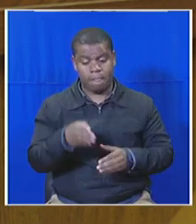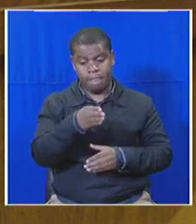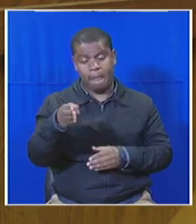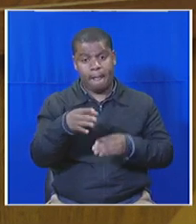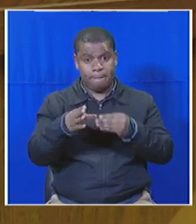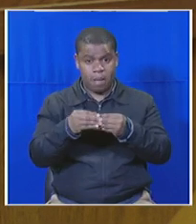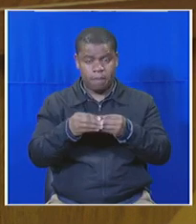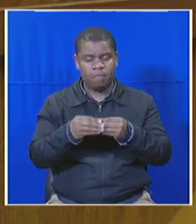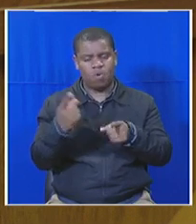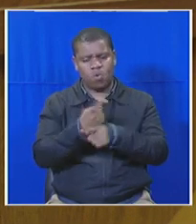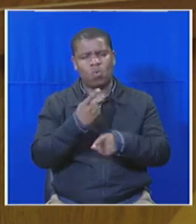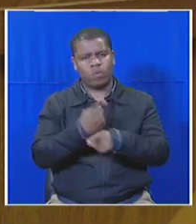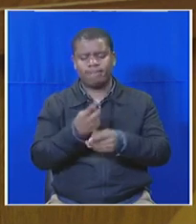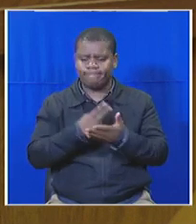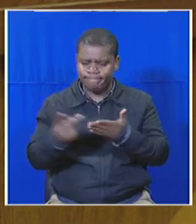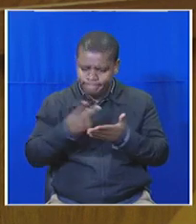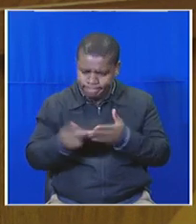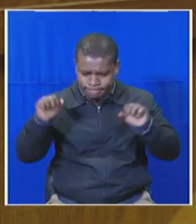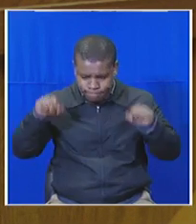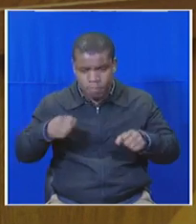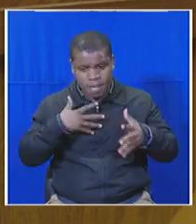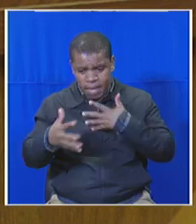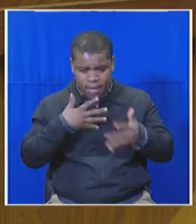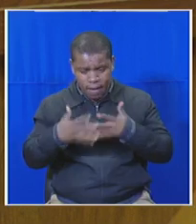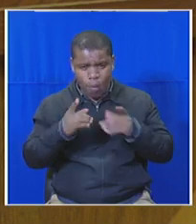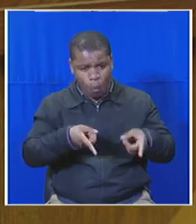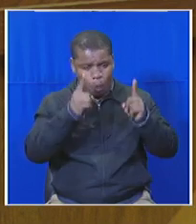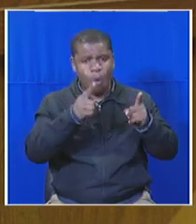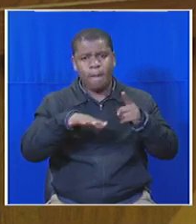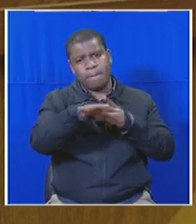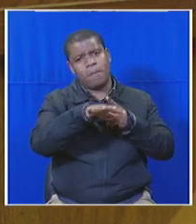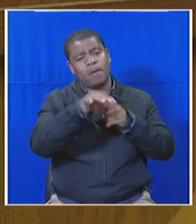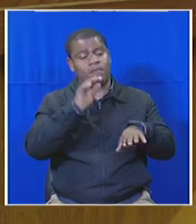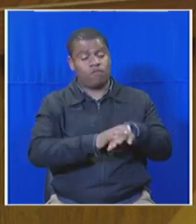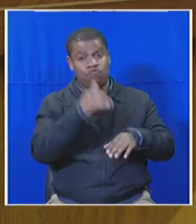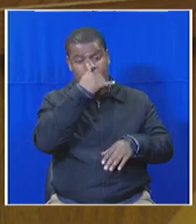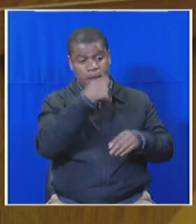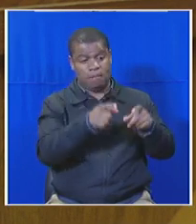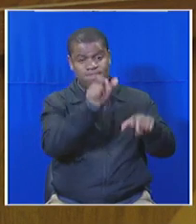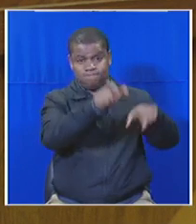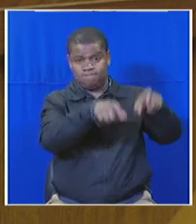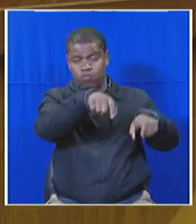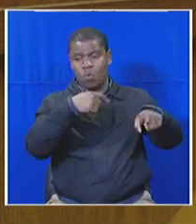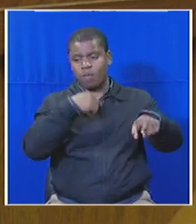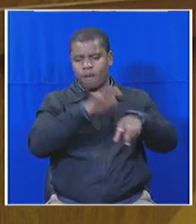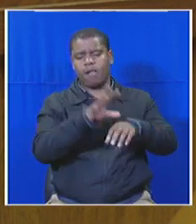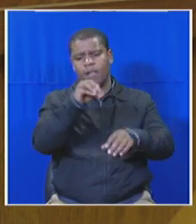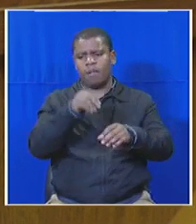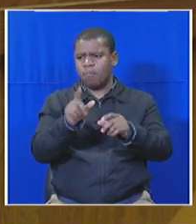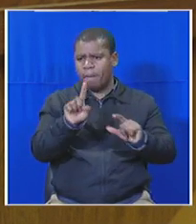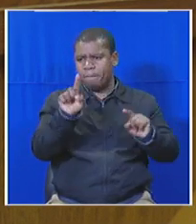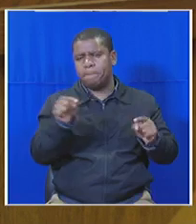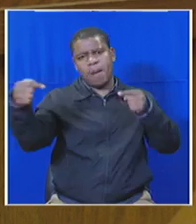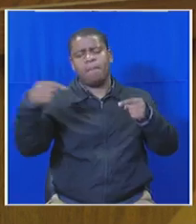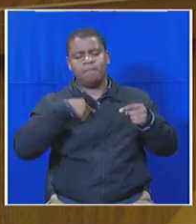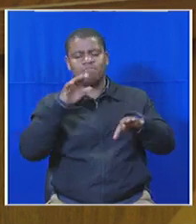to be prepared, able to confront dangerous criminals, defend themselves and the citizens who are using lethal